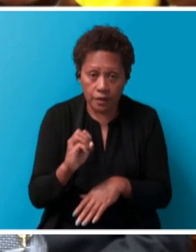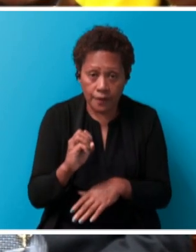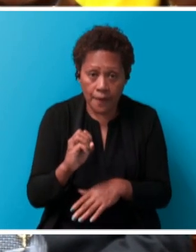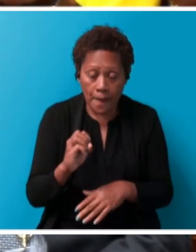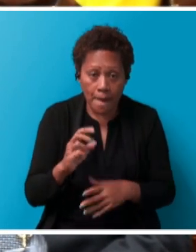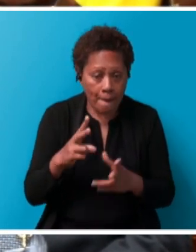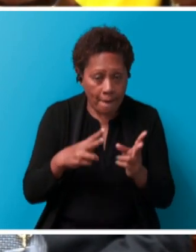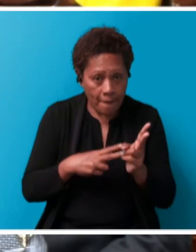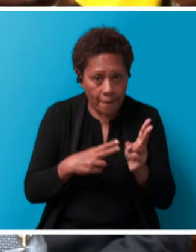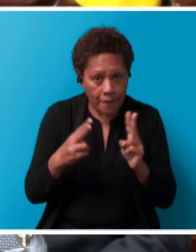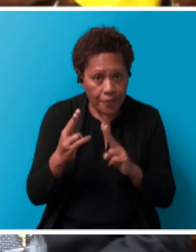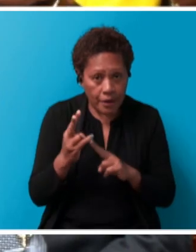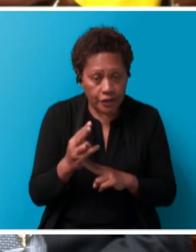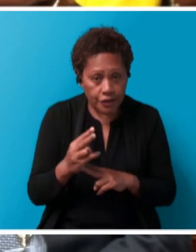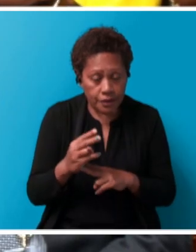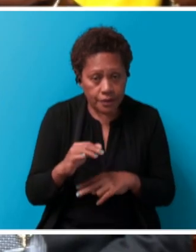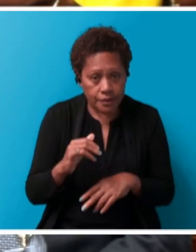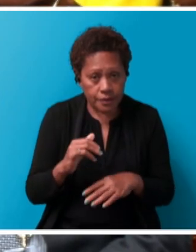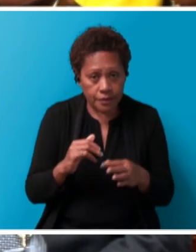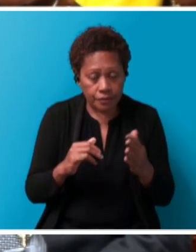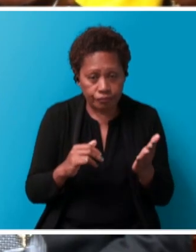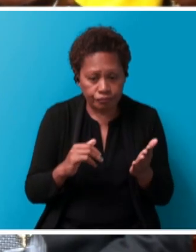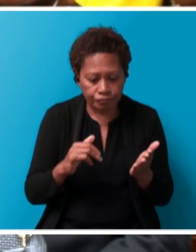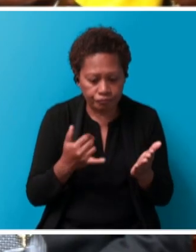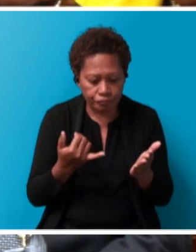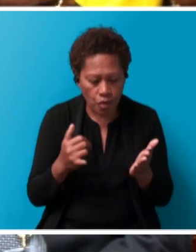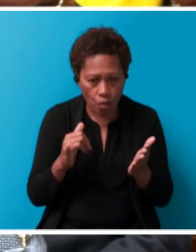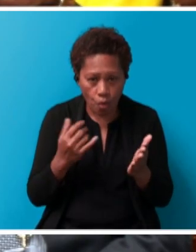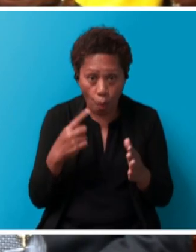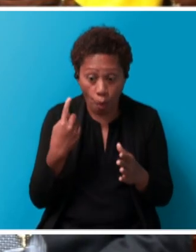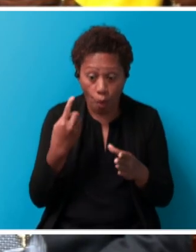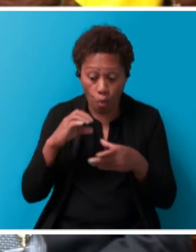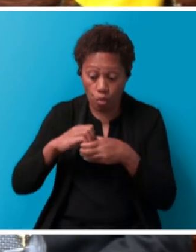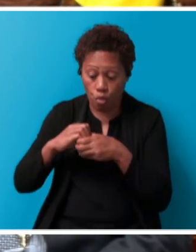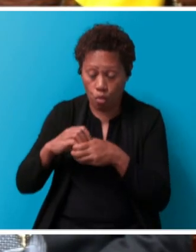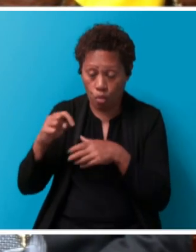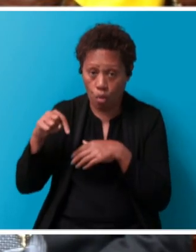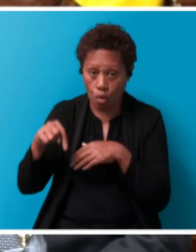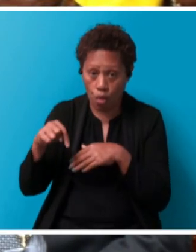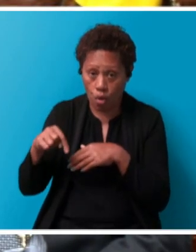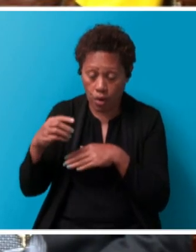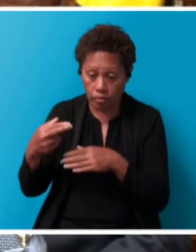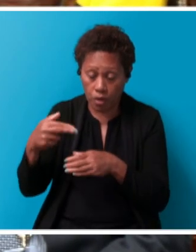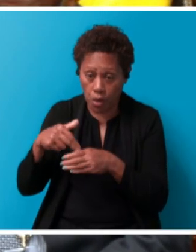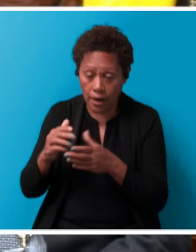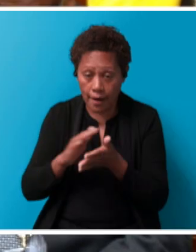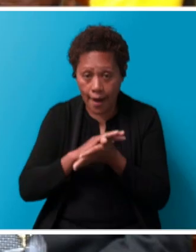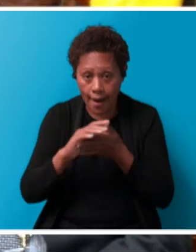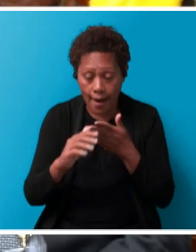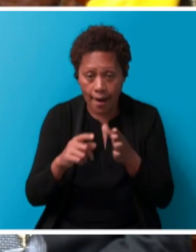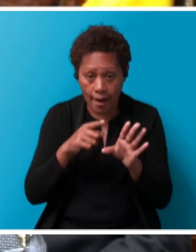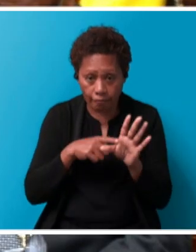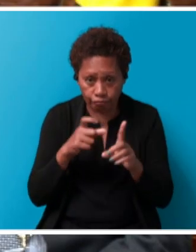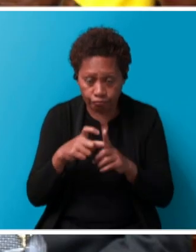villages or occupants, and replacing diesel generation with clean hydropower. Secondly,